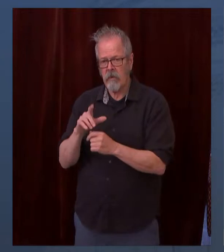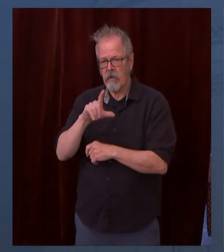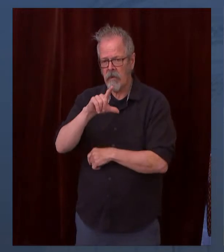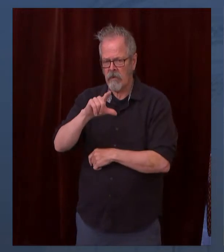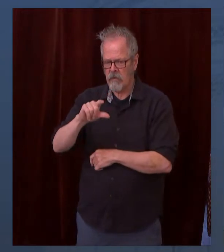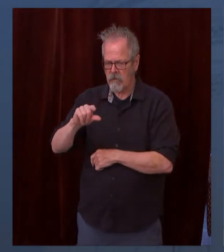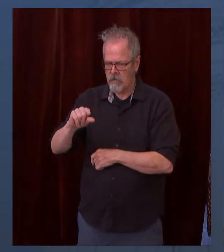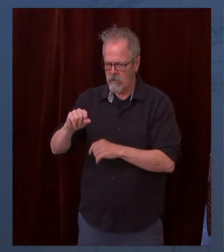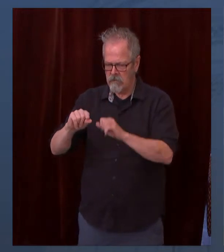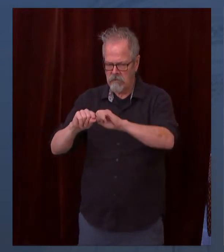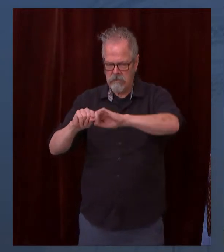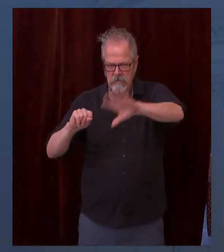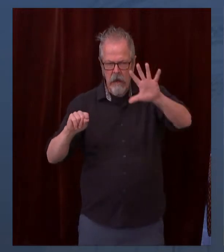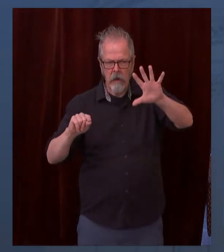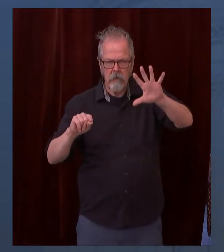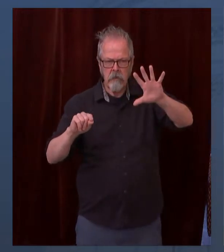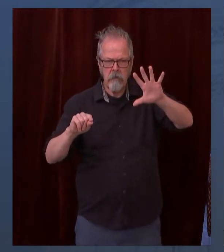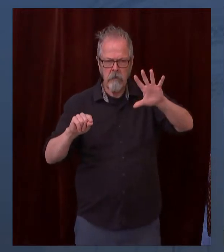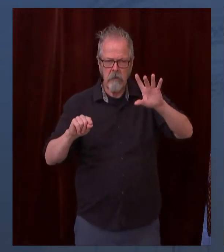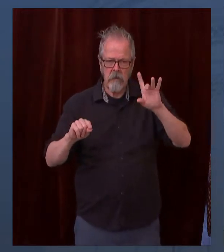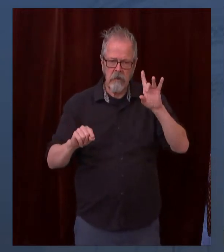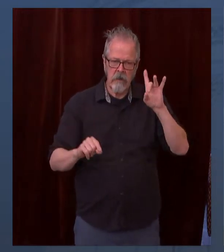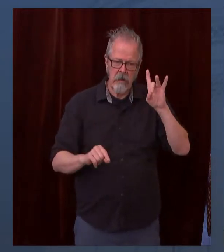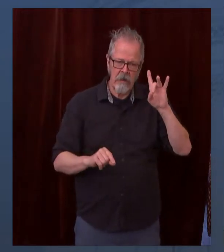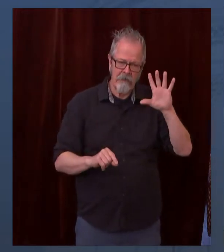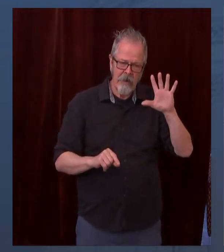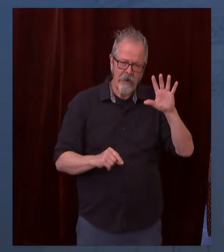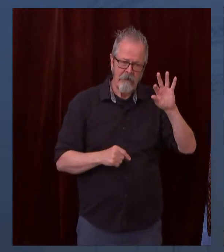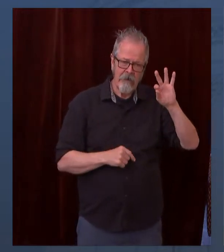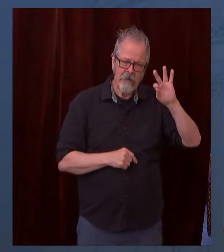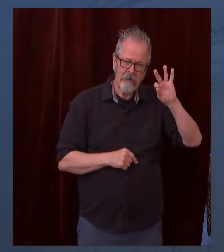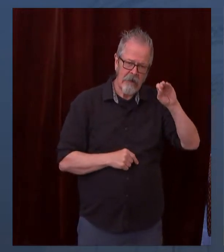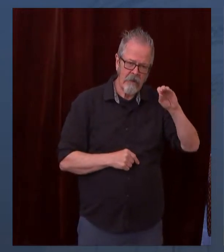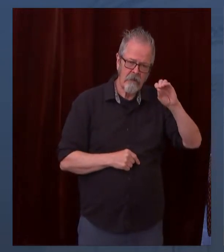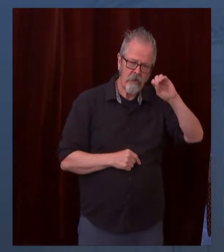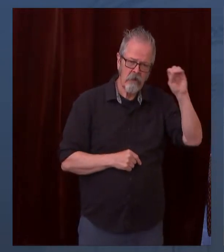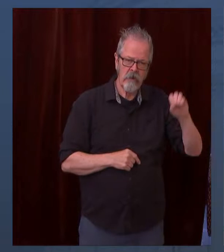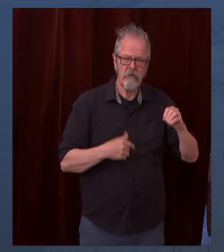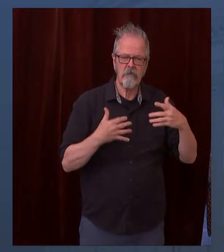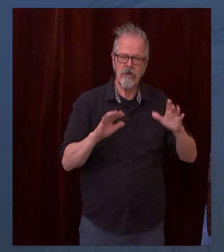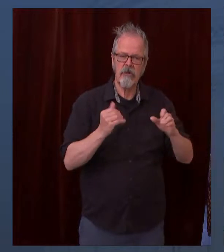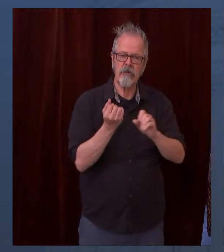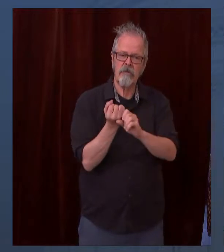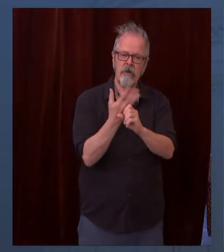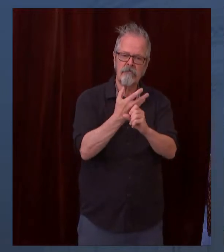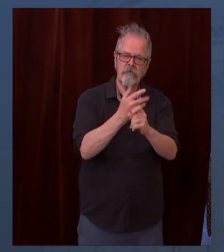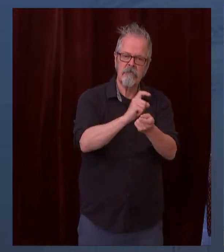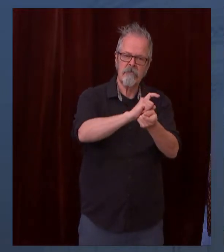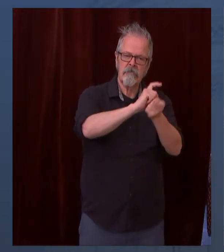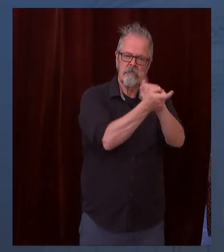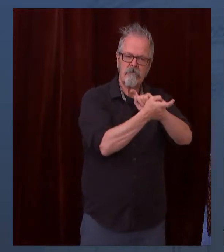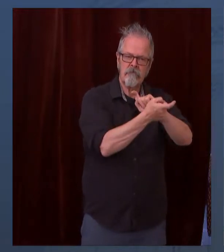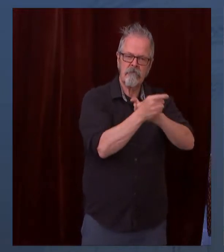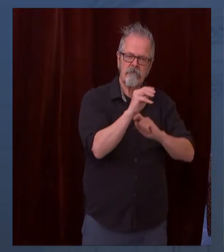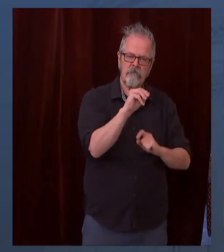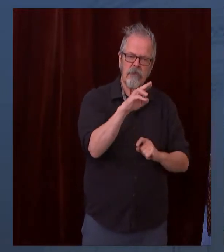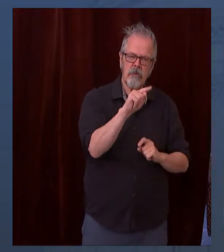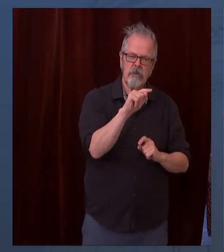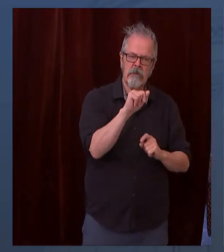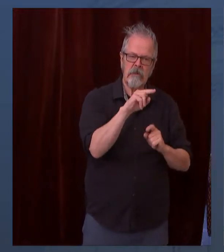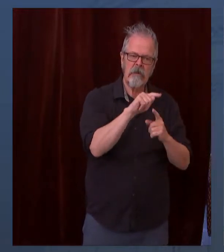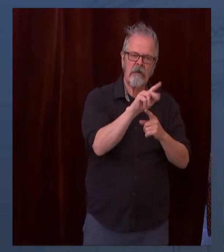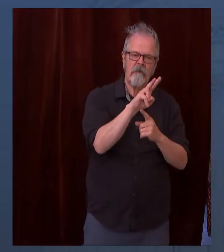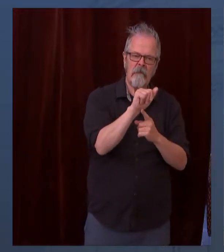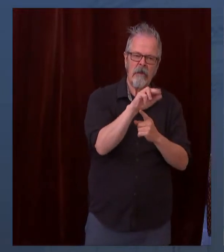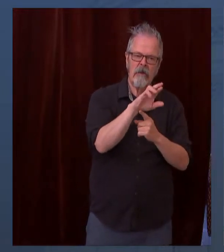that are dominant today are not the original strain. These are all COVID, what you might call COVID 2.0. Let's